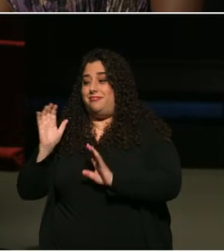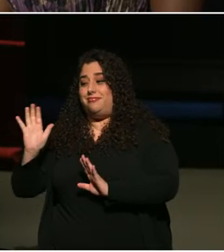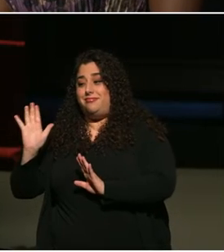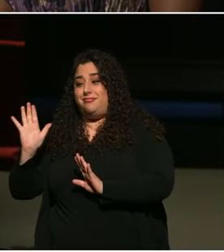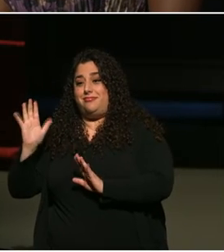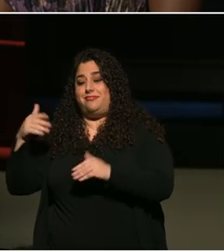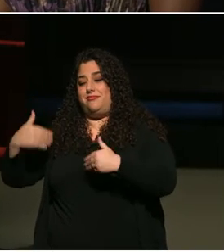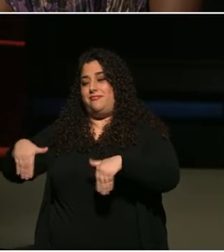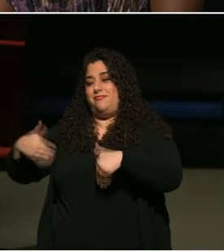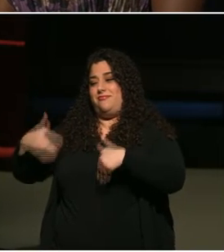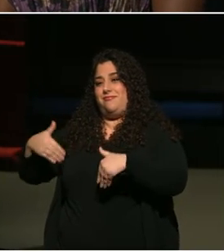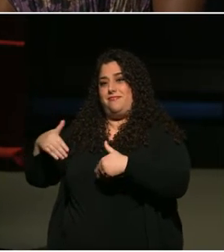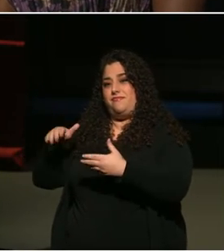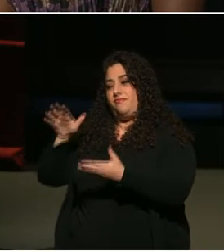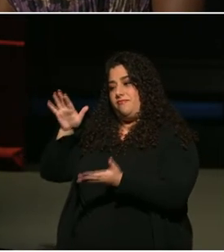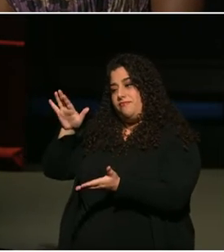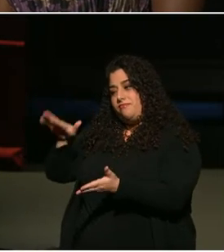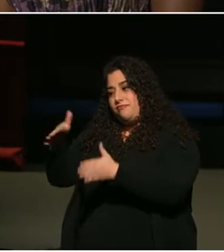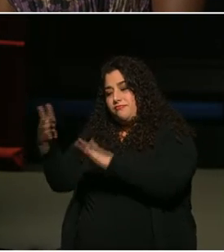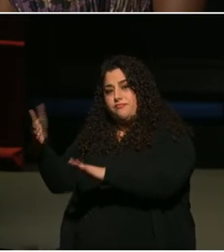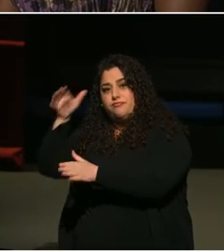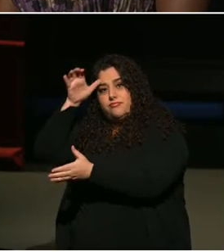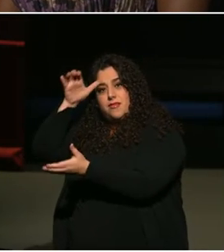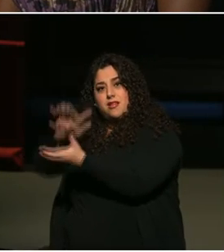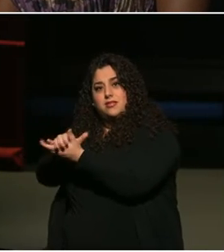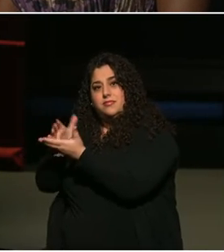If there was a gourd dance and I was there,